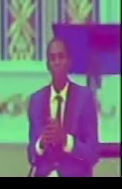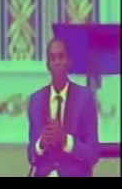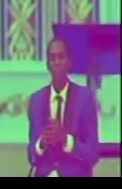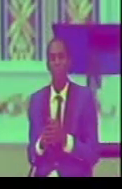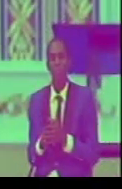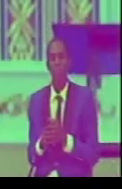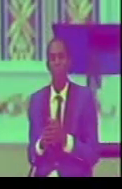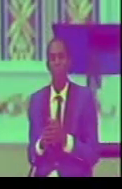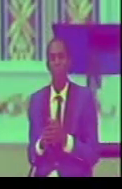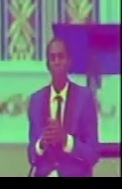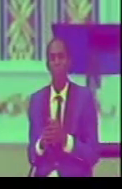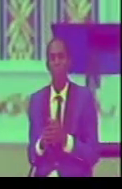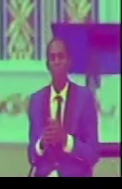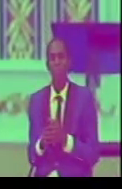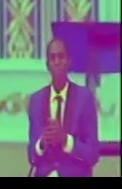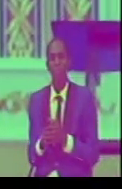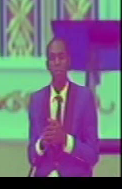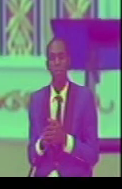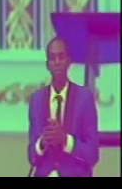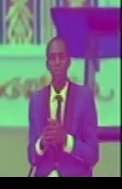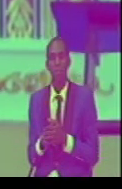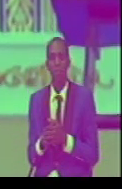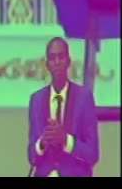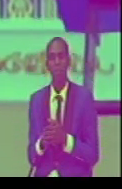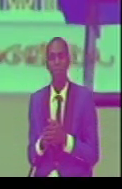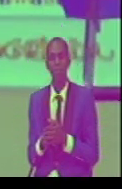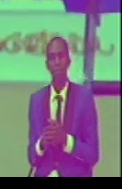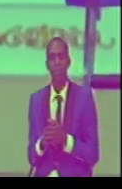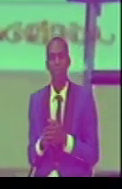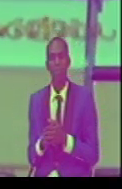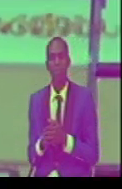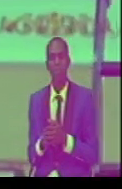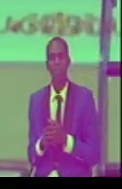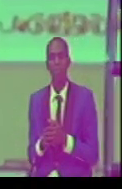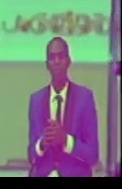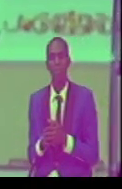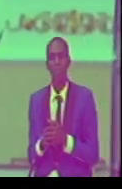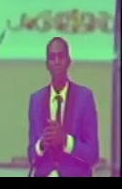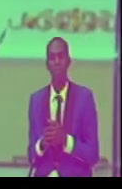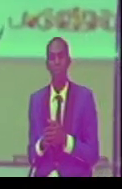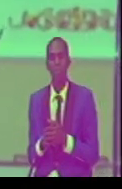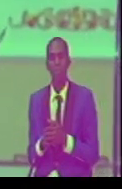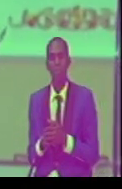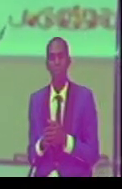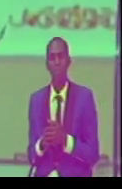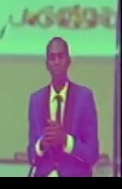Hallelujah. My name is Sister Dorcas Ibeyi. I'm from Oyibo region,